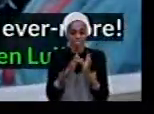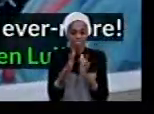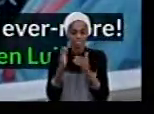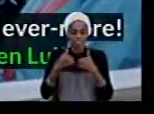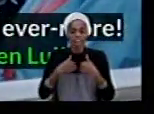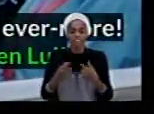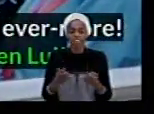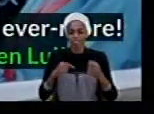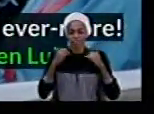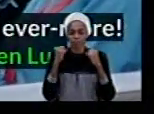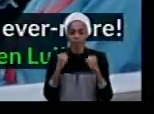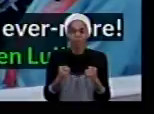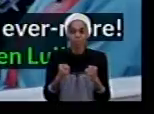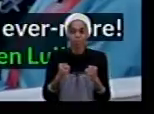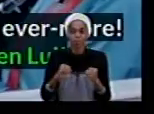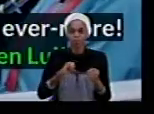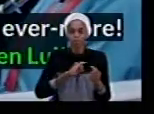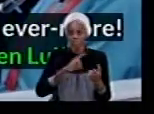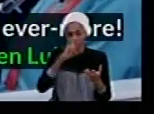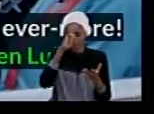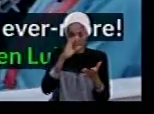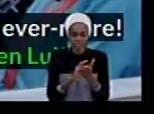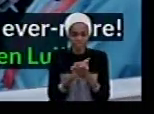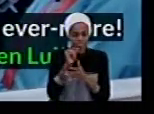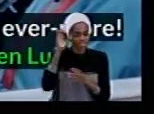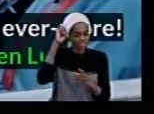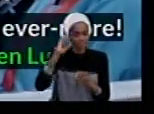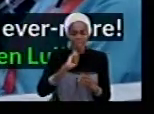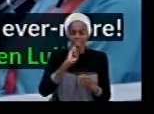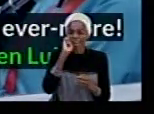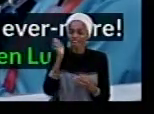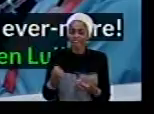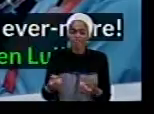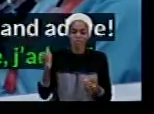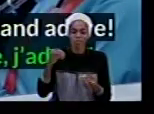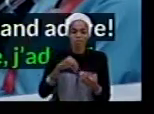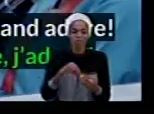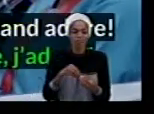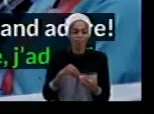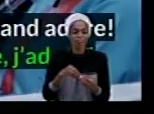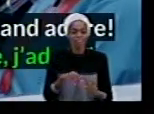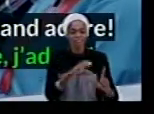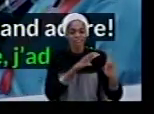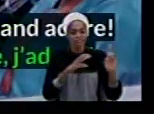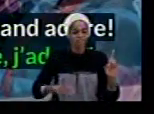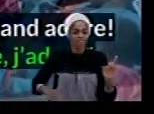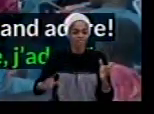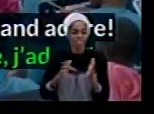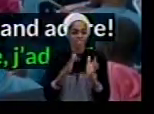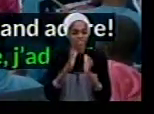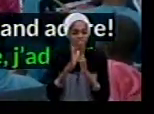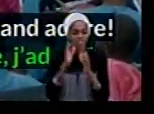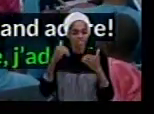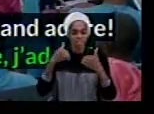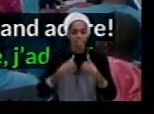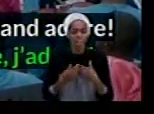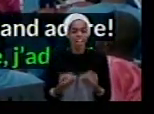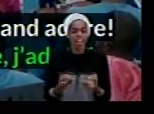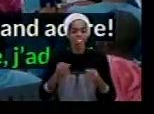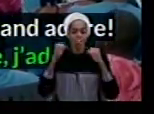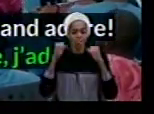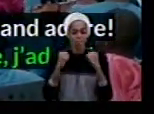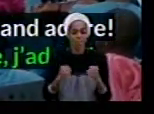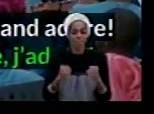Jesus hearts the power, I trust him evermore. Christ Jesus hearts